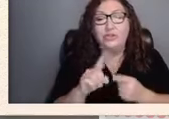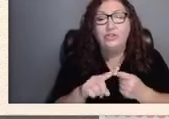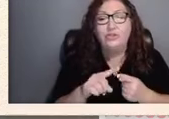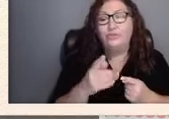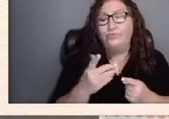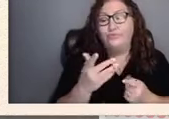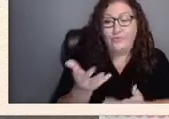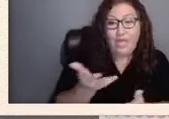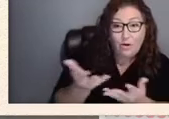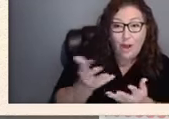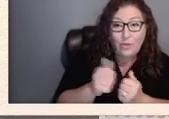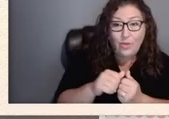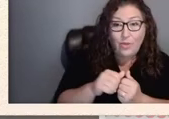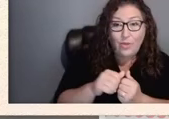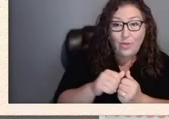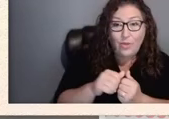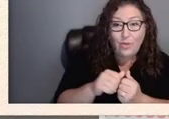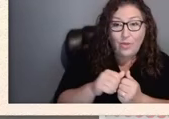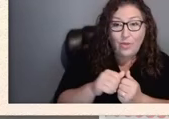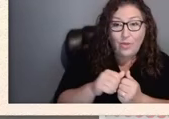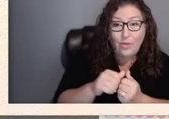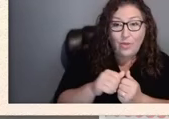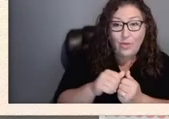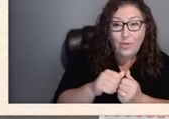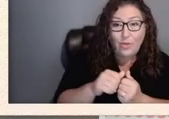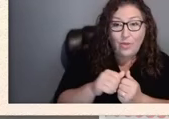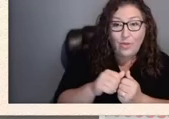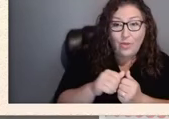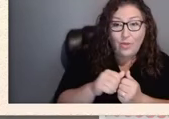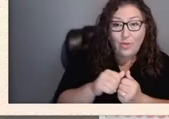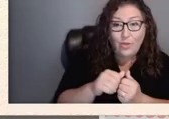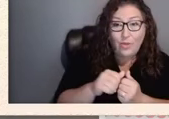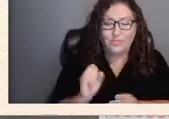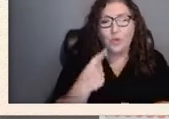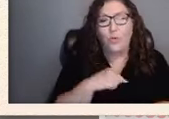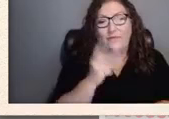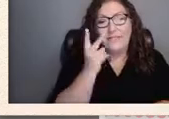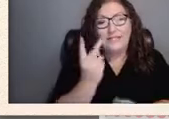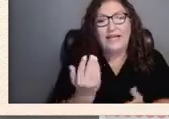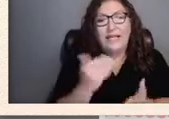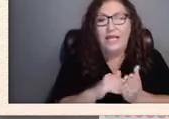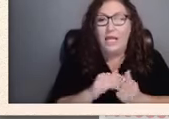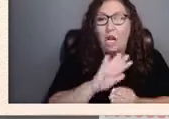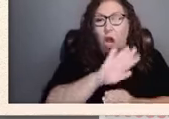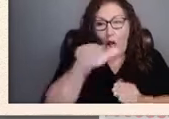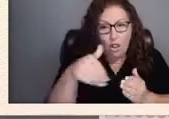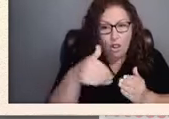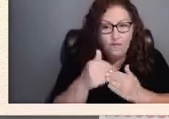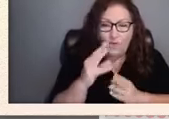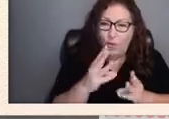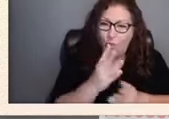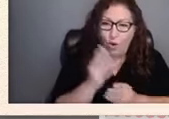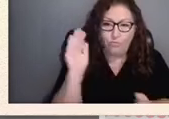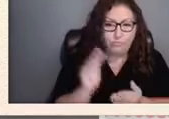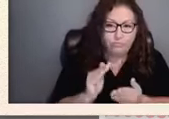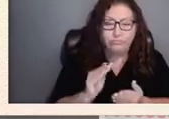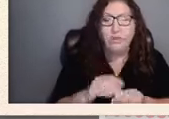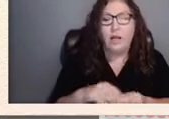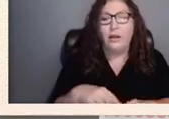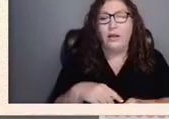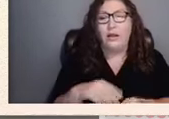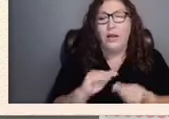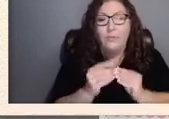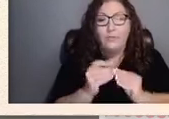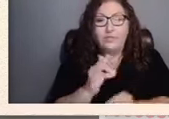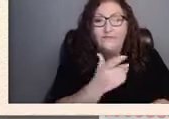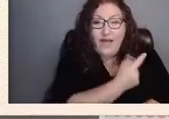other types of providers have also lessened. So we've seen, again, worldwide reductions in rates of youth vaccinations, well